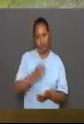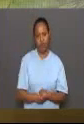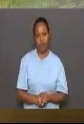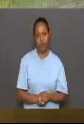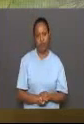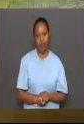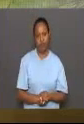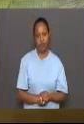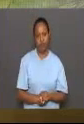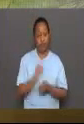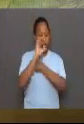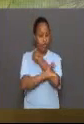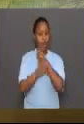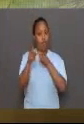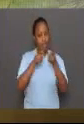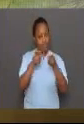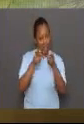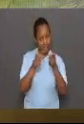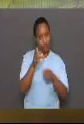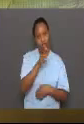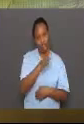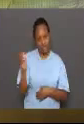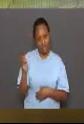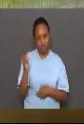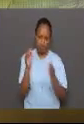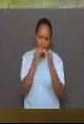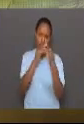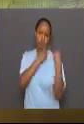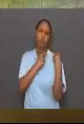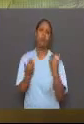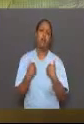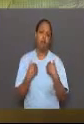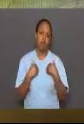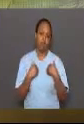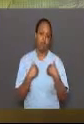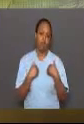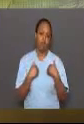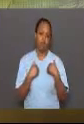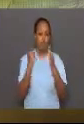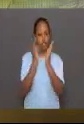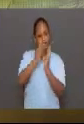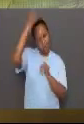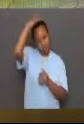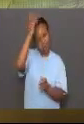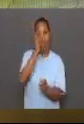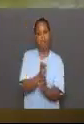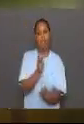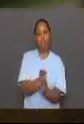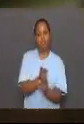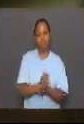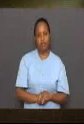who govern the nation are equally responsible for upholding the Constitution.